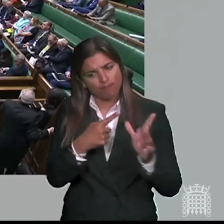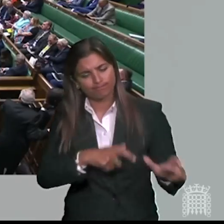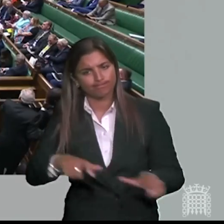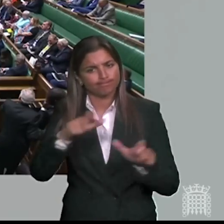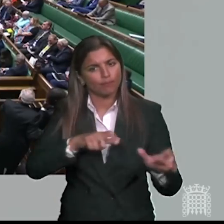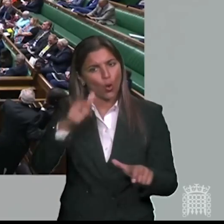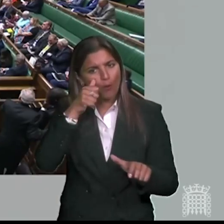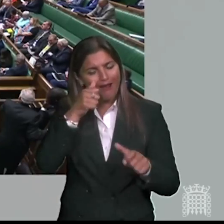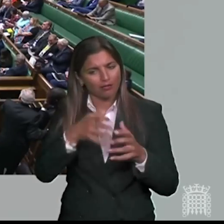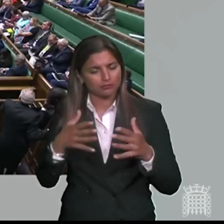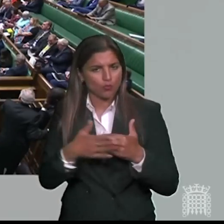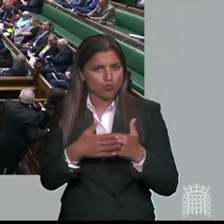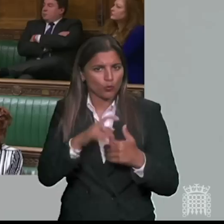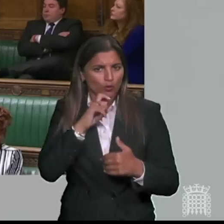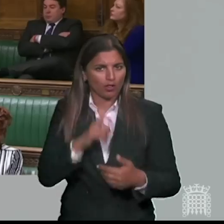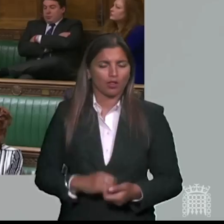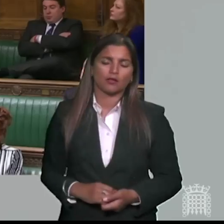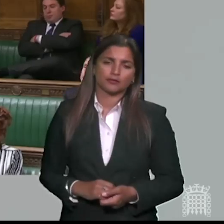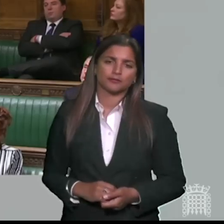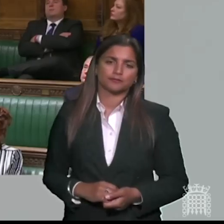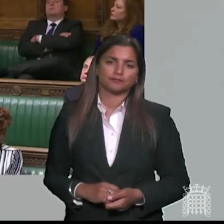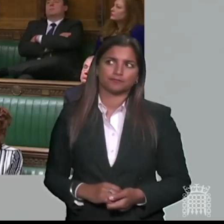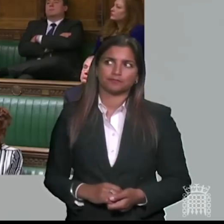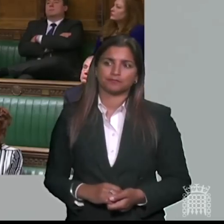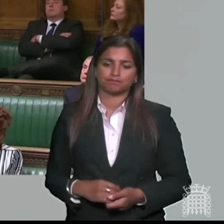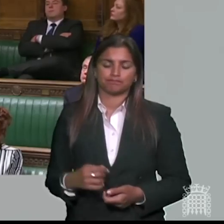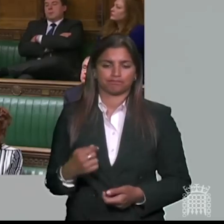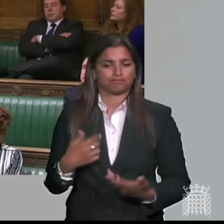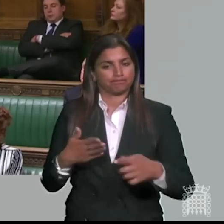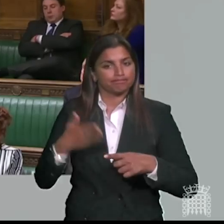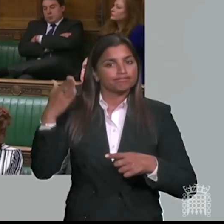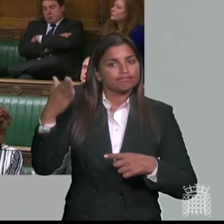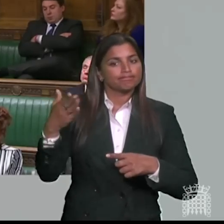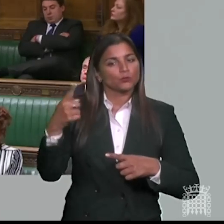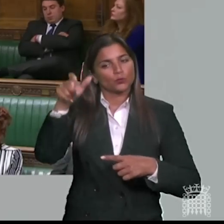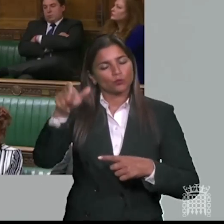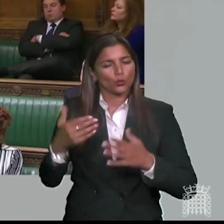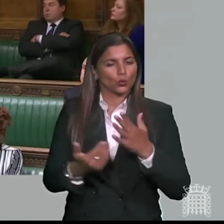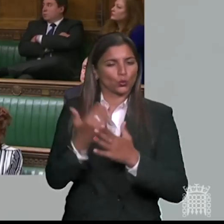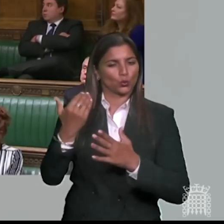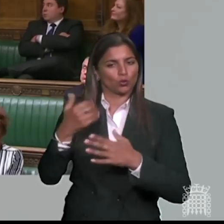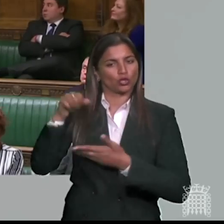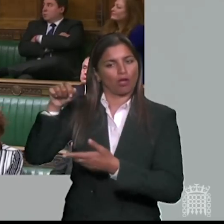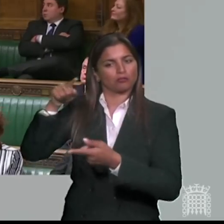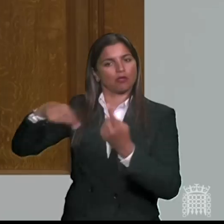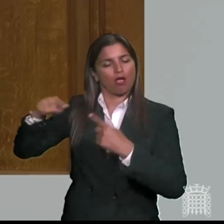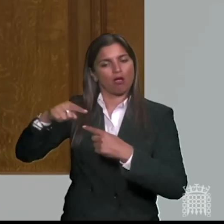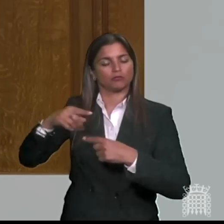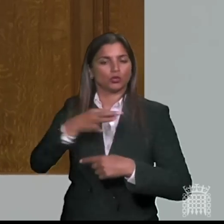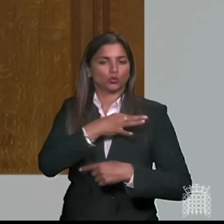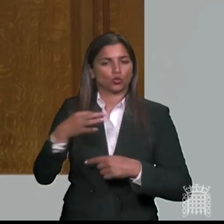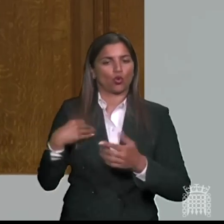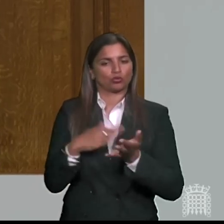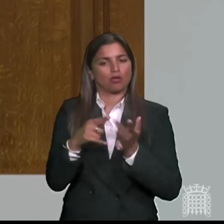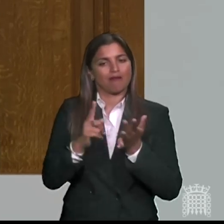Last week, as an alumni of Durham University, I had the pleasure of going to the installation of Dr. Fiona Hill as the new Chancellor. Dr. Hill started in Bishop